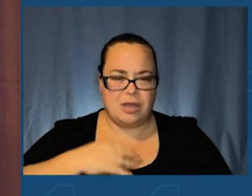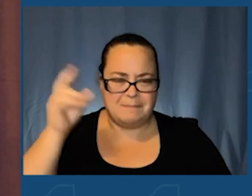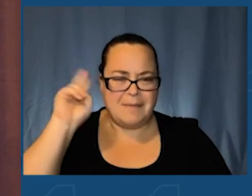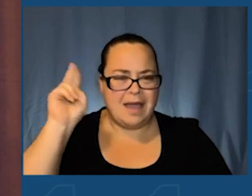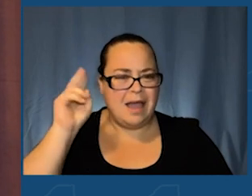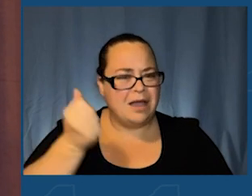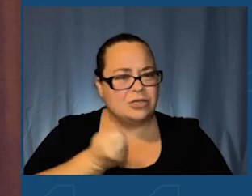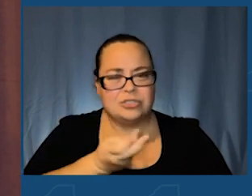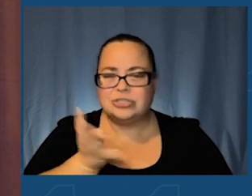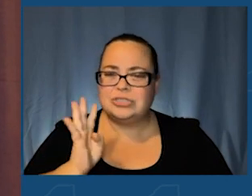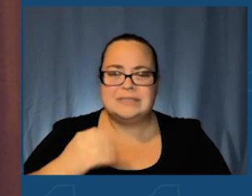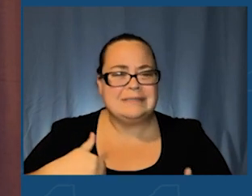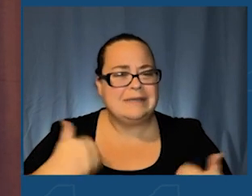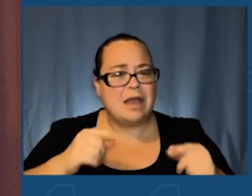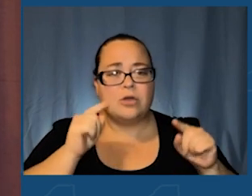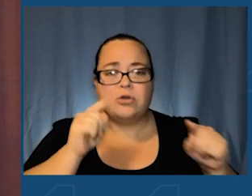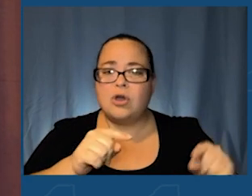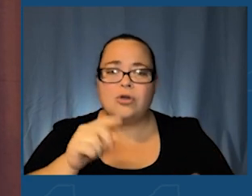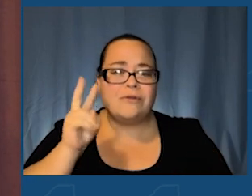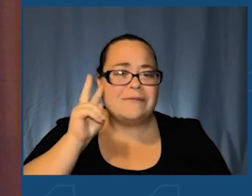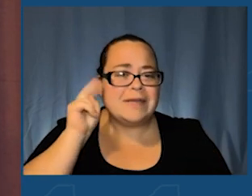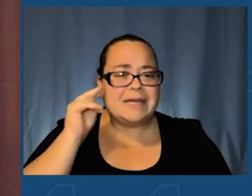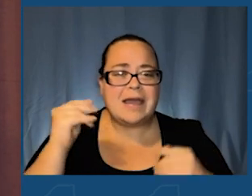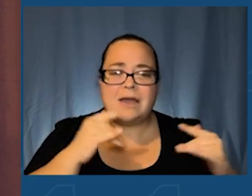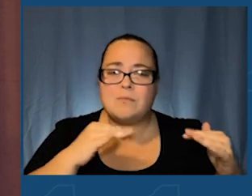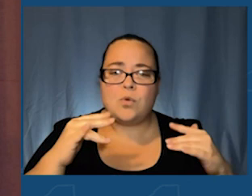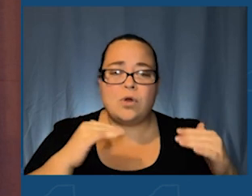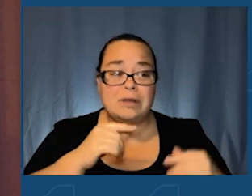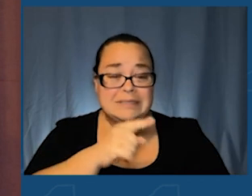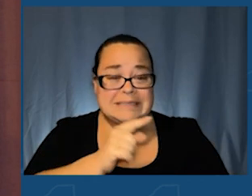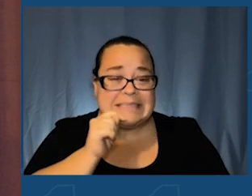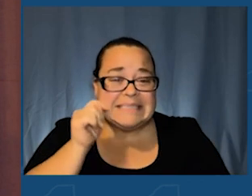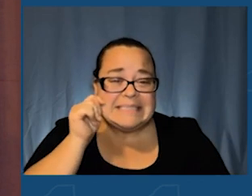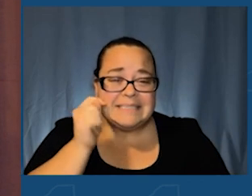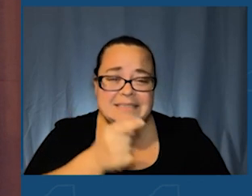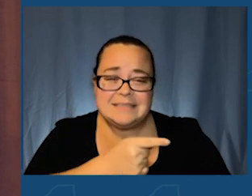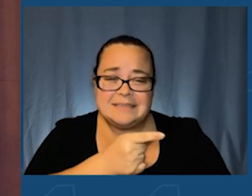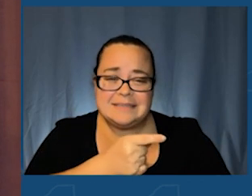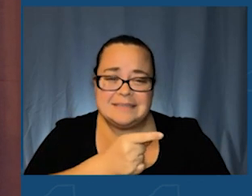in the Vietnam War. They were just teenagers themselves.